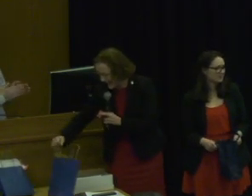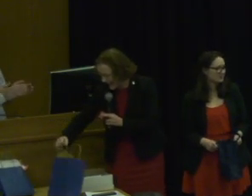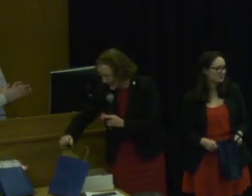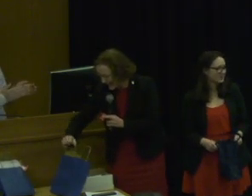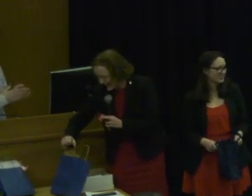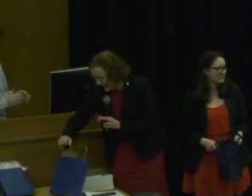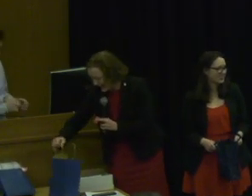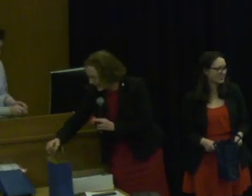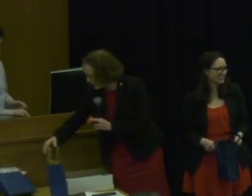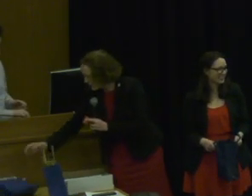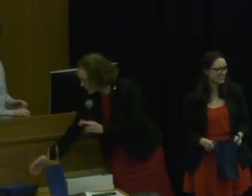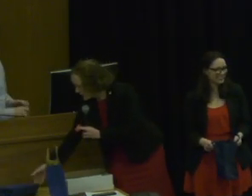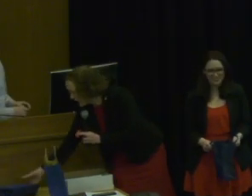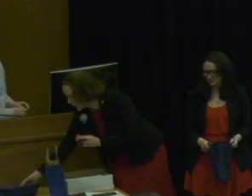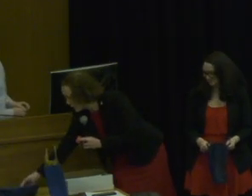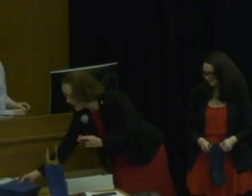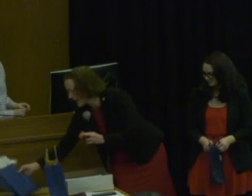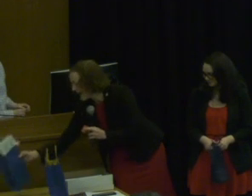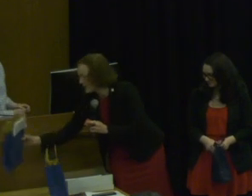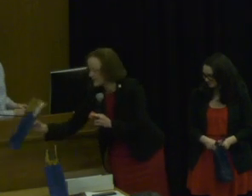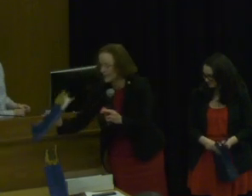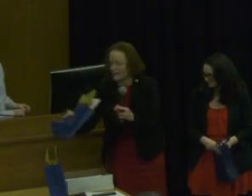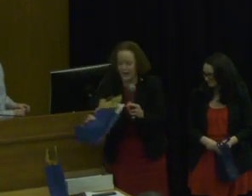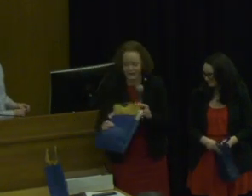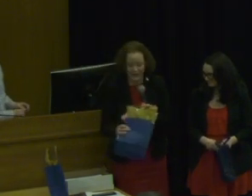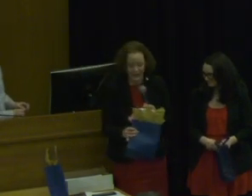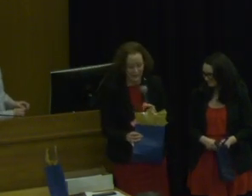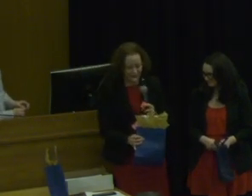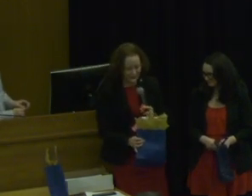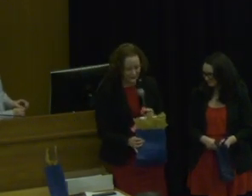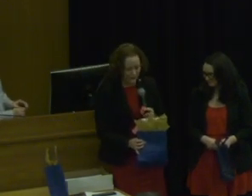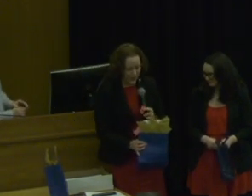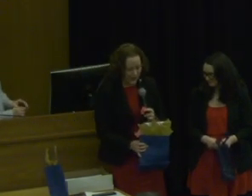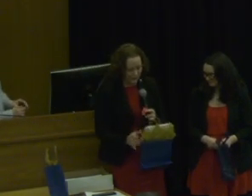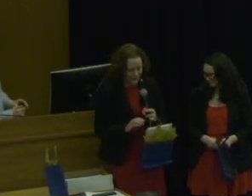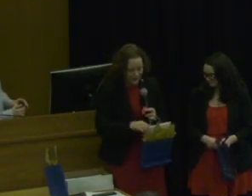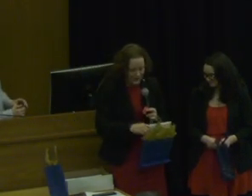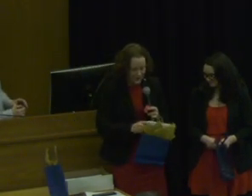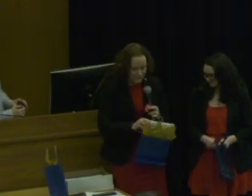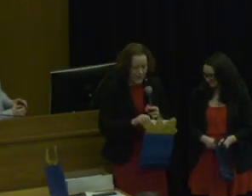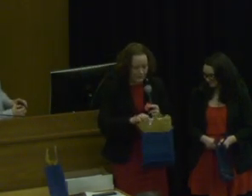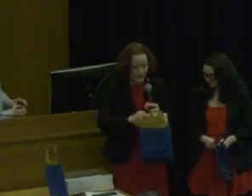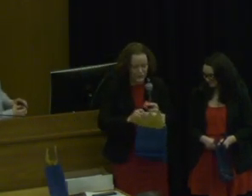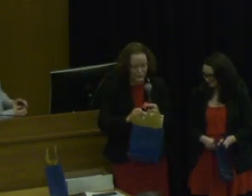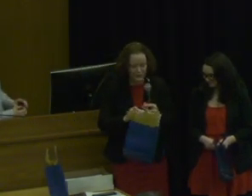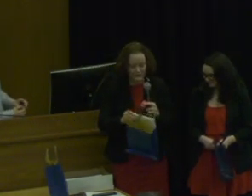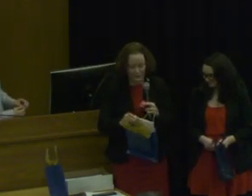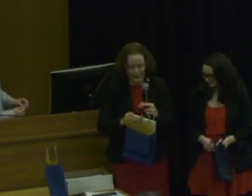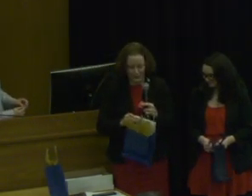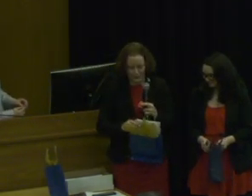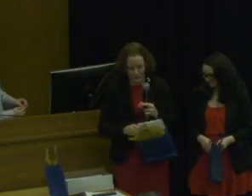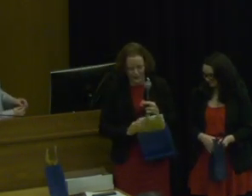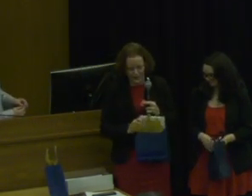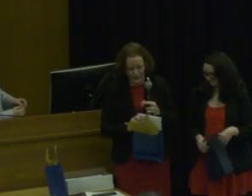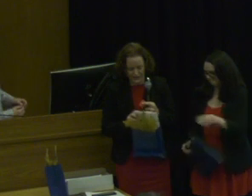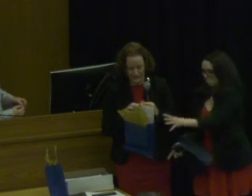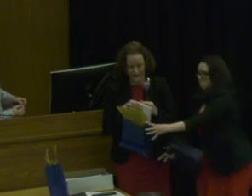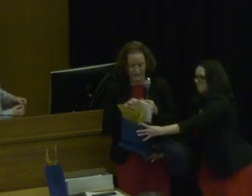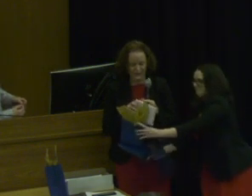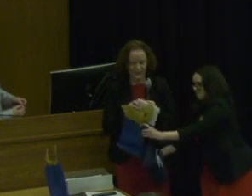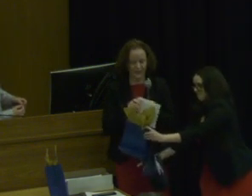Congratulations. And then we have two other quick items. The next item is made by USM